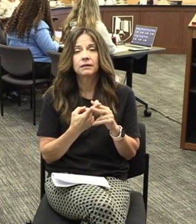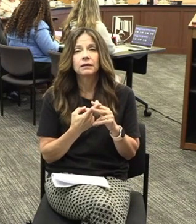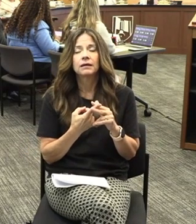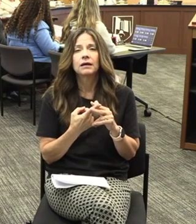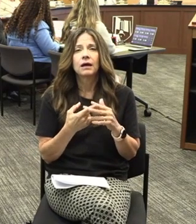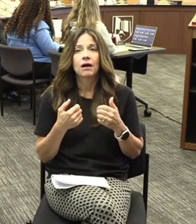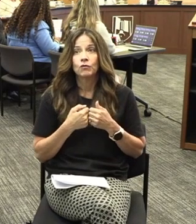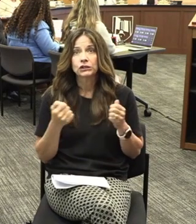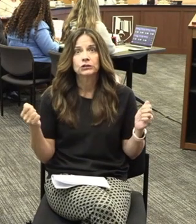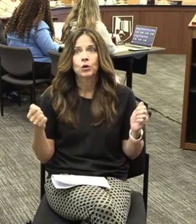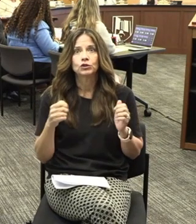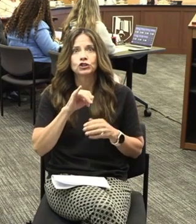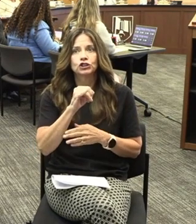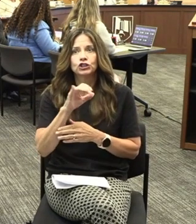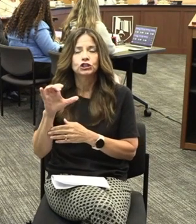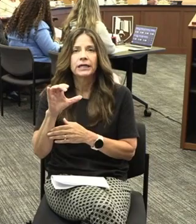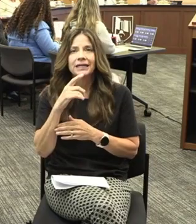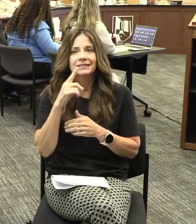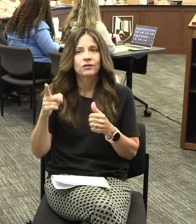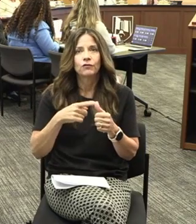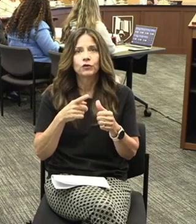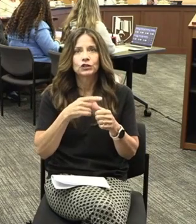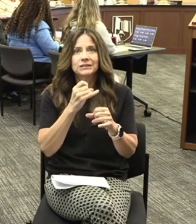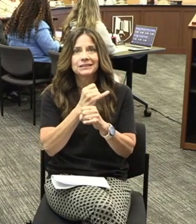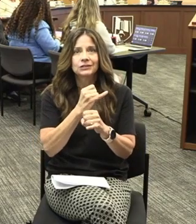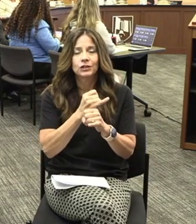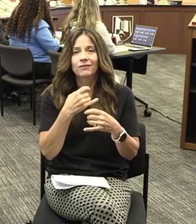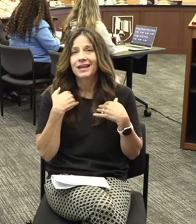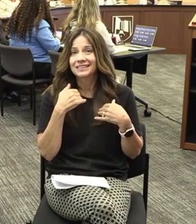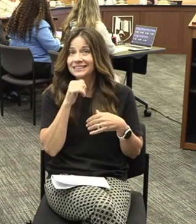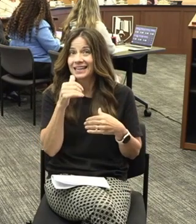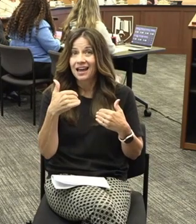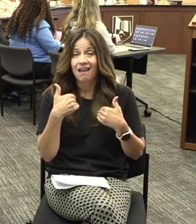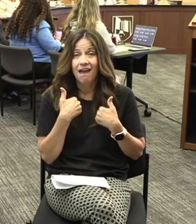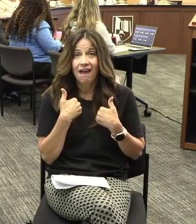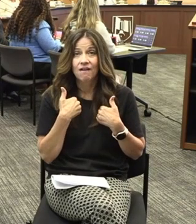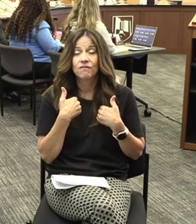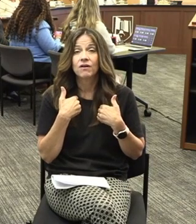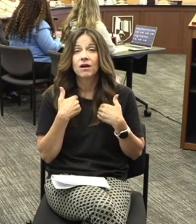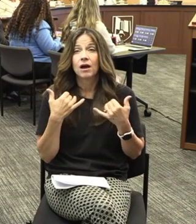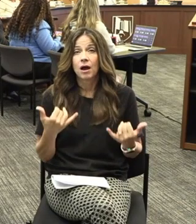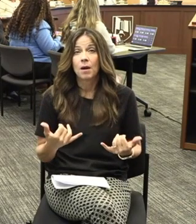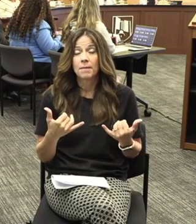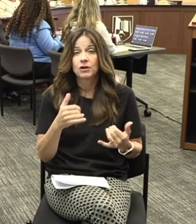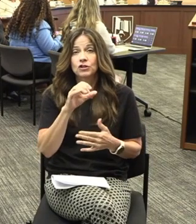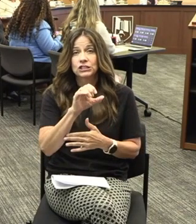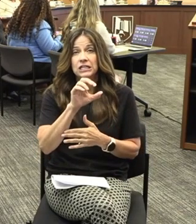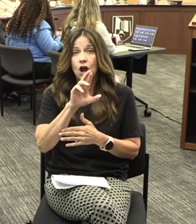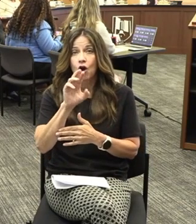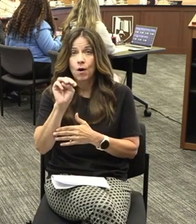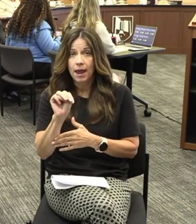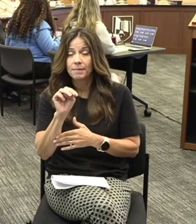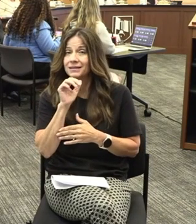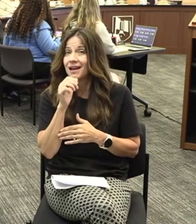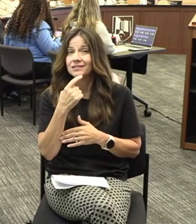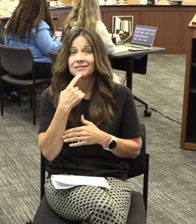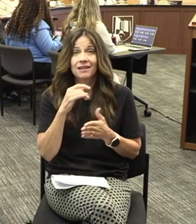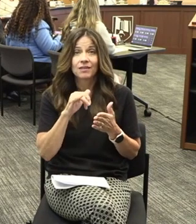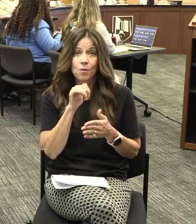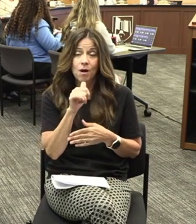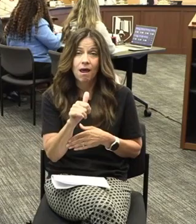disclosure, JJC is the very first institution I've worked at that did not have a modern CRM. Now, it's not to say we're